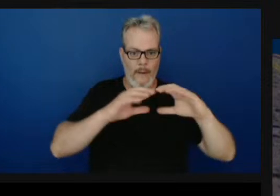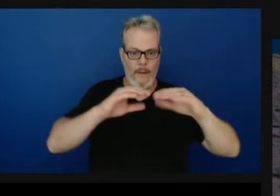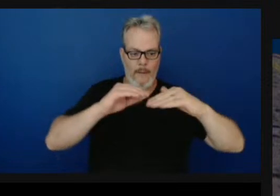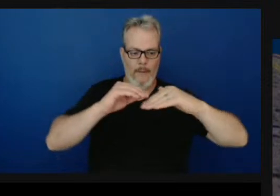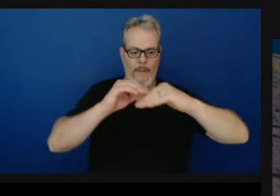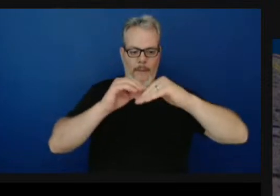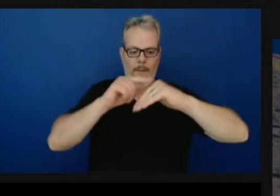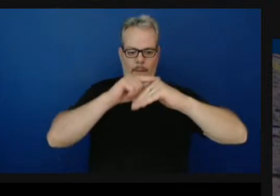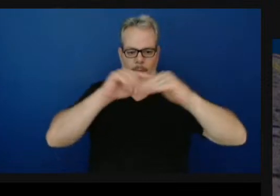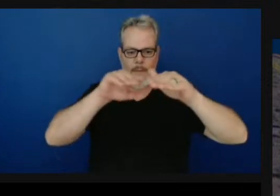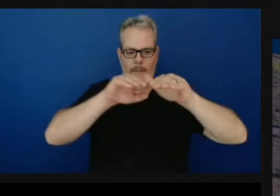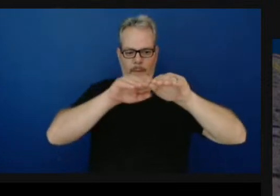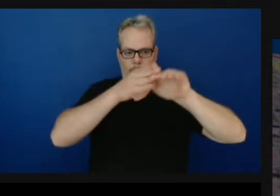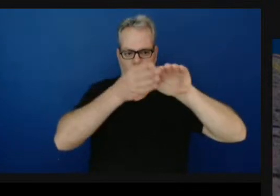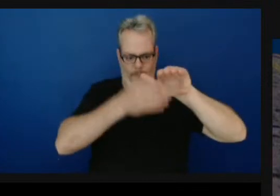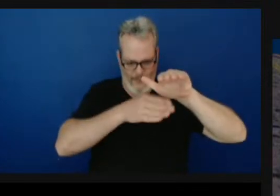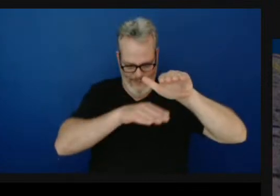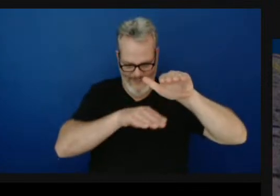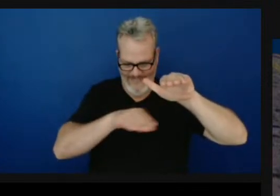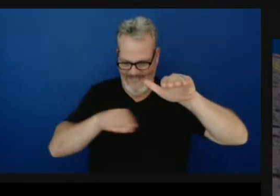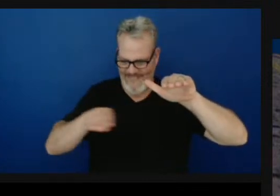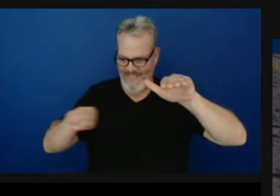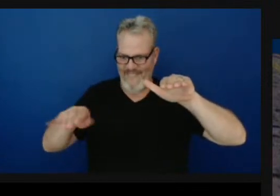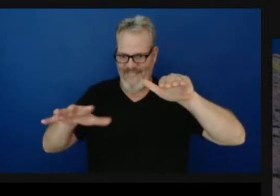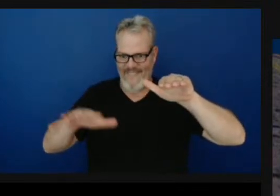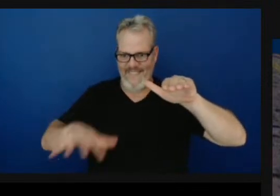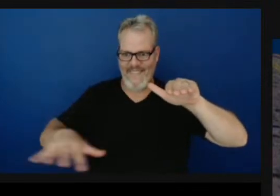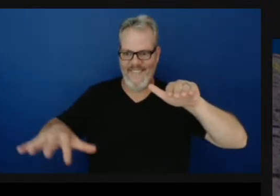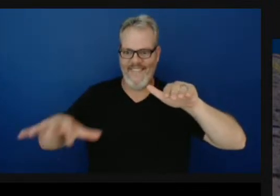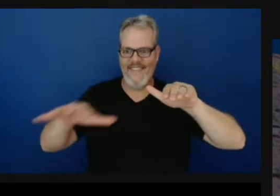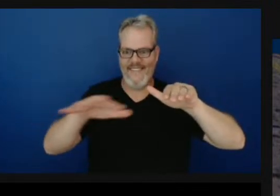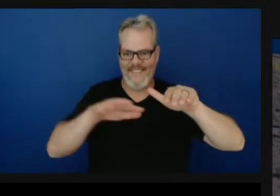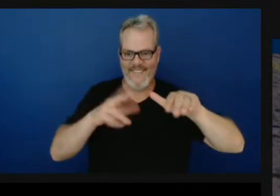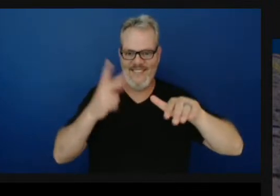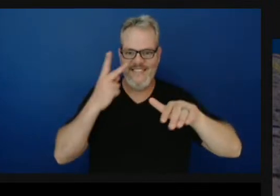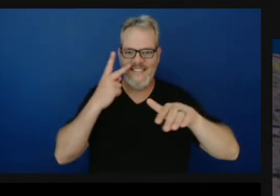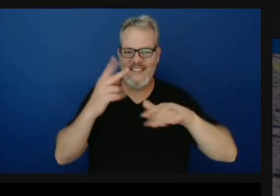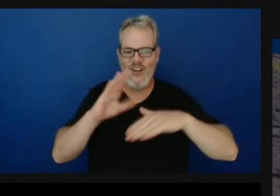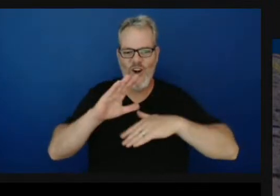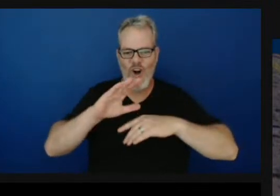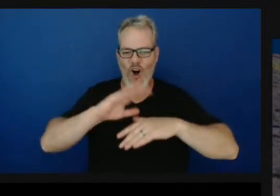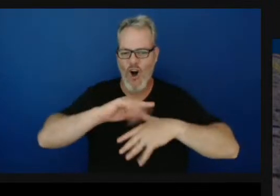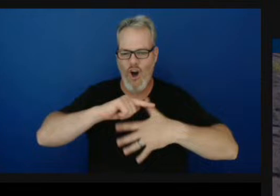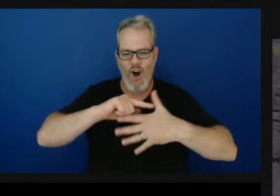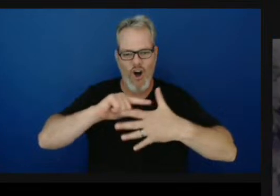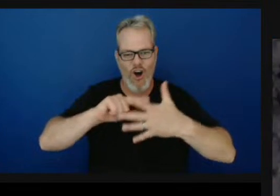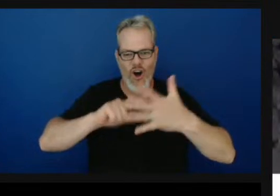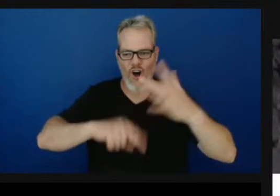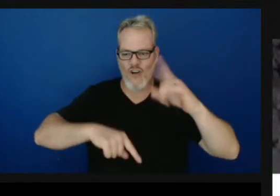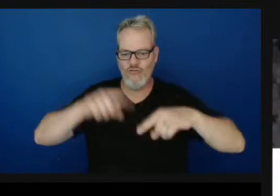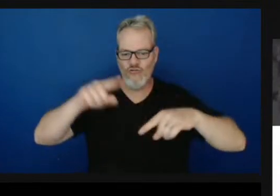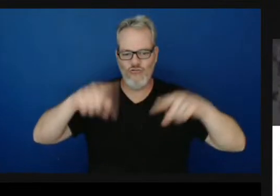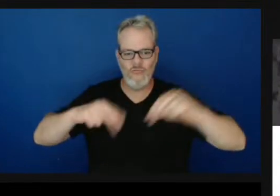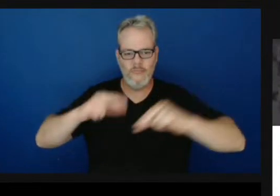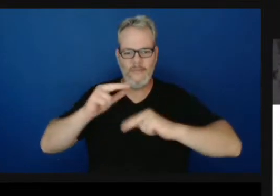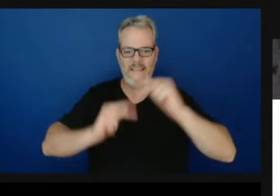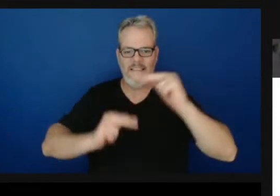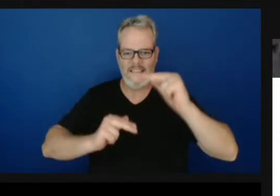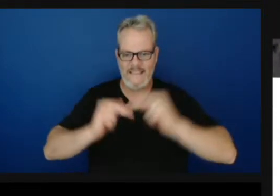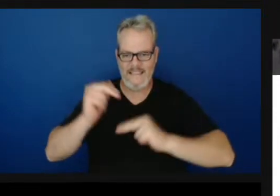the Jagger Museum, old overlook, and the all USGS buildings parking lot back here.